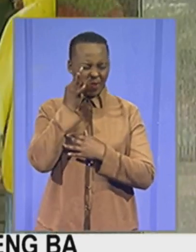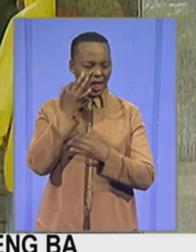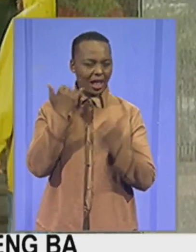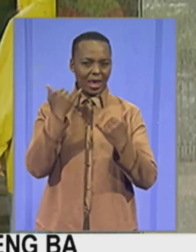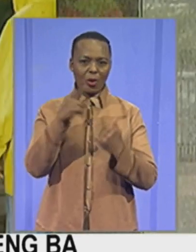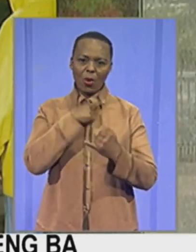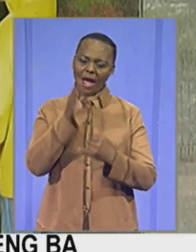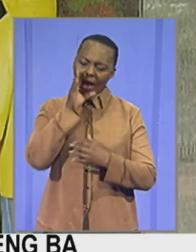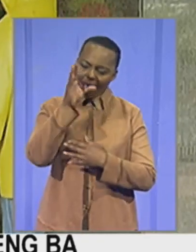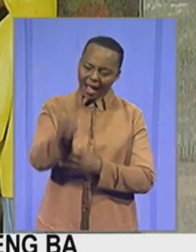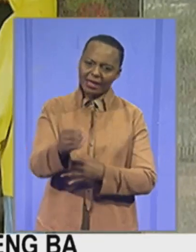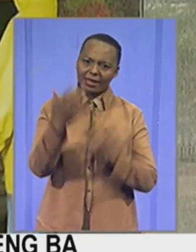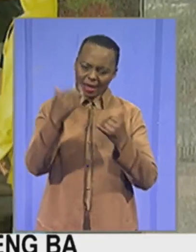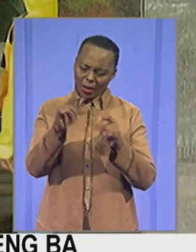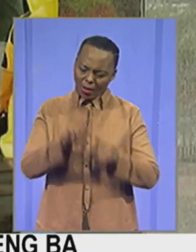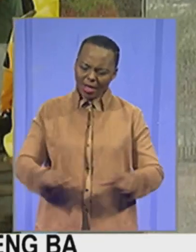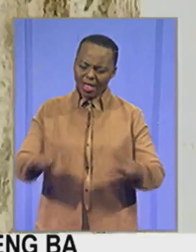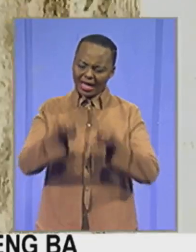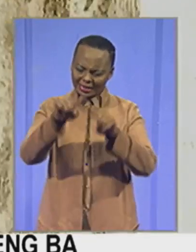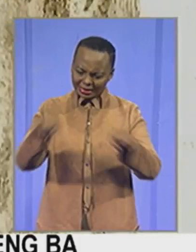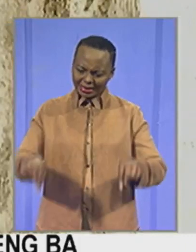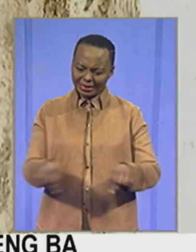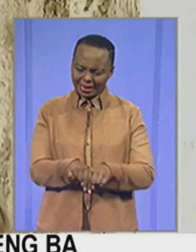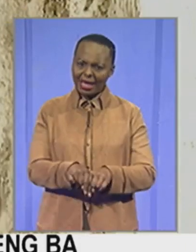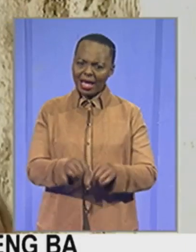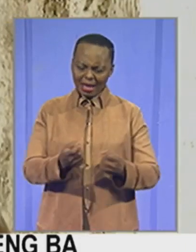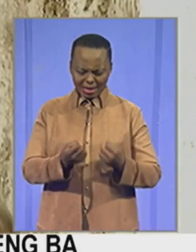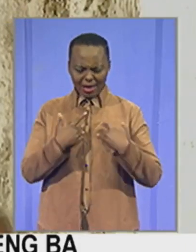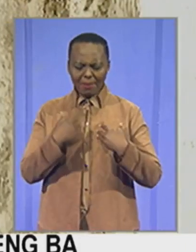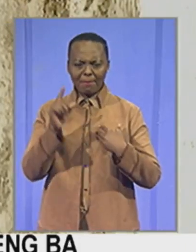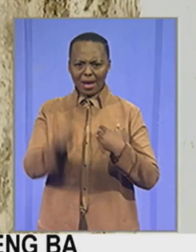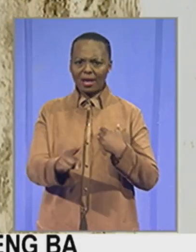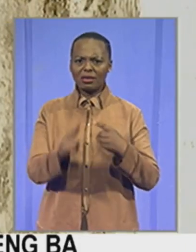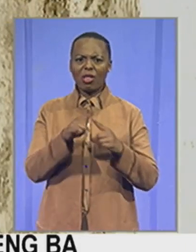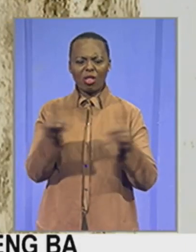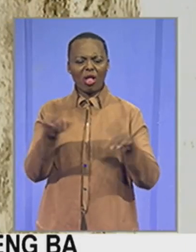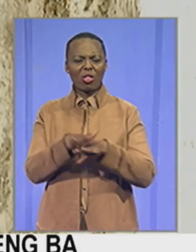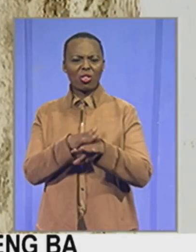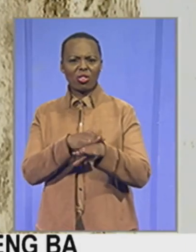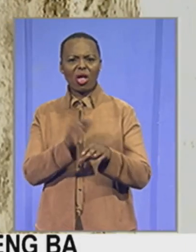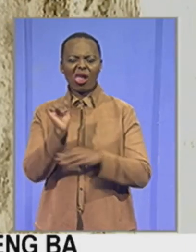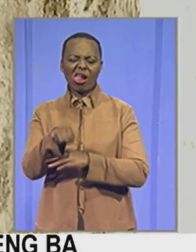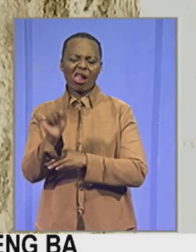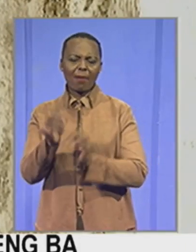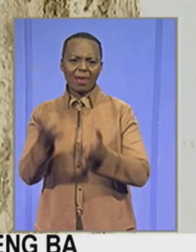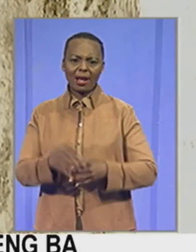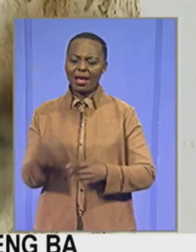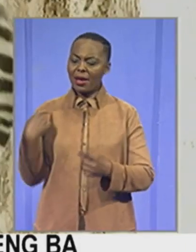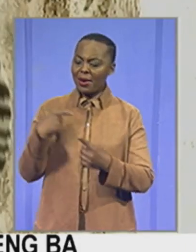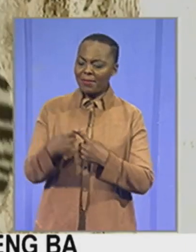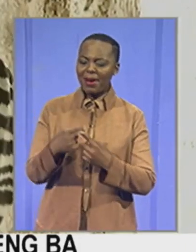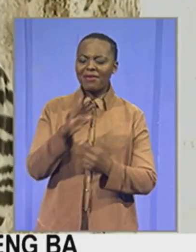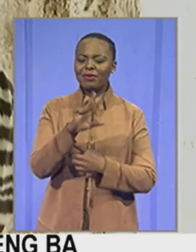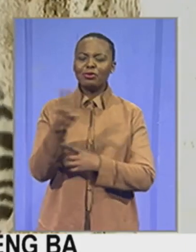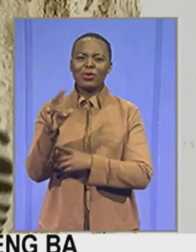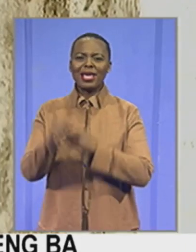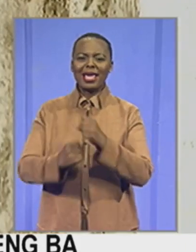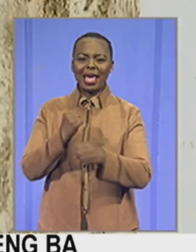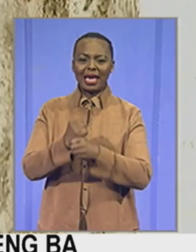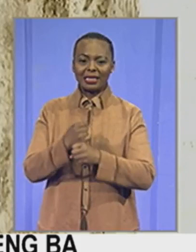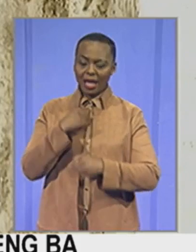golola dikarolo tseo di reboletsweng baagi. Ke thomile tsamela lefatshe la Matebele ke le 52 years gona ba nong ke na le